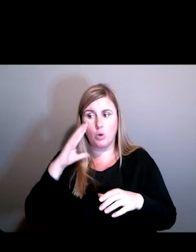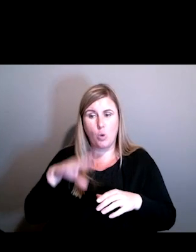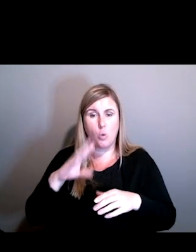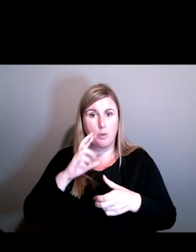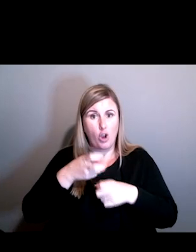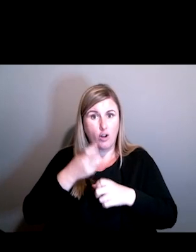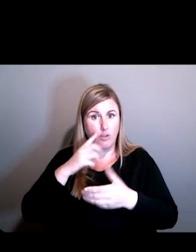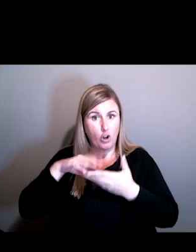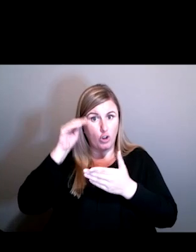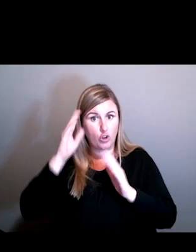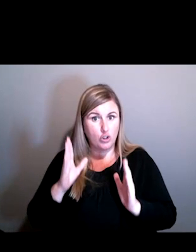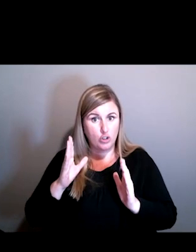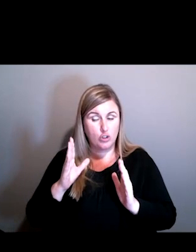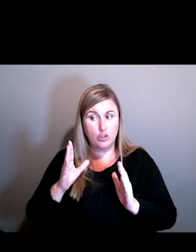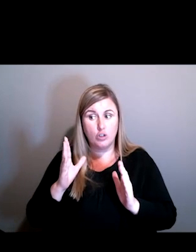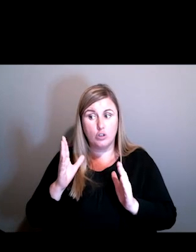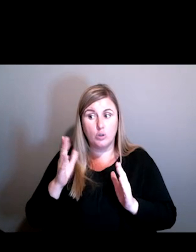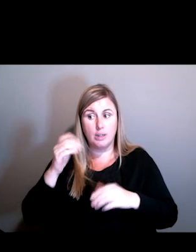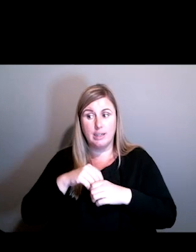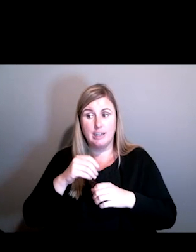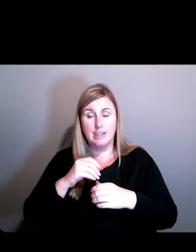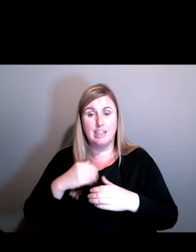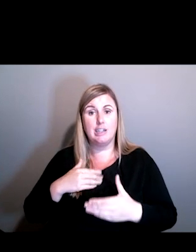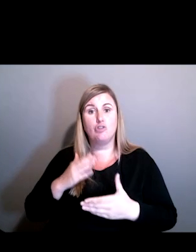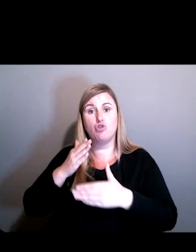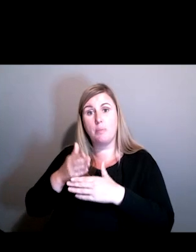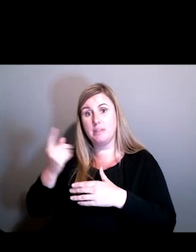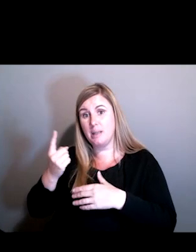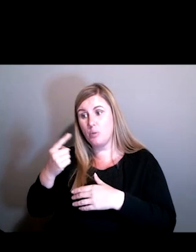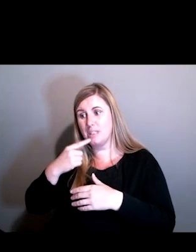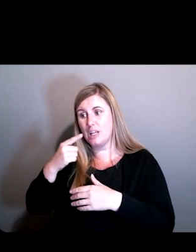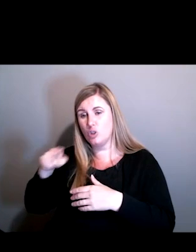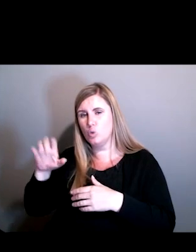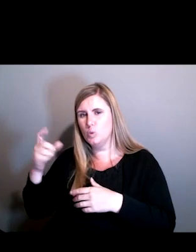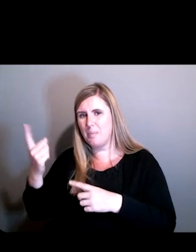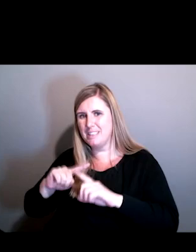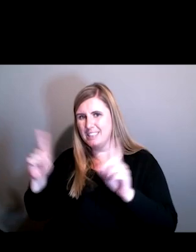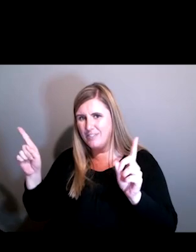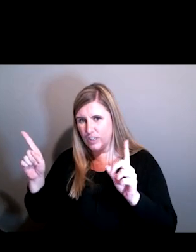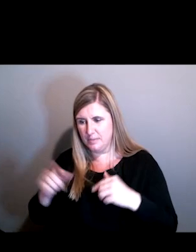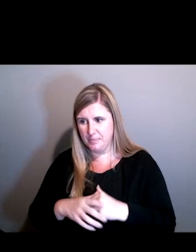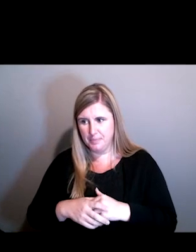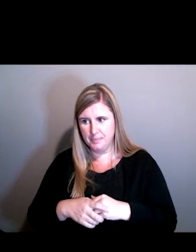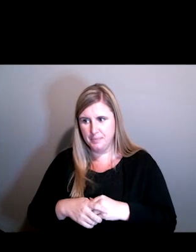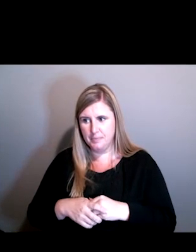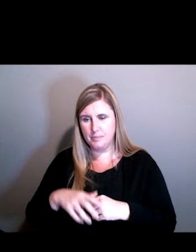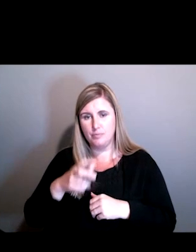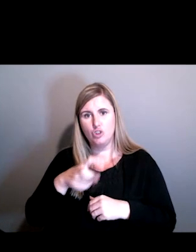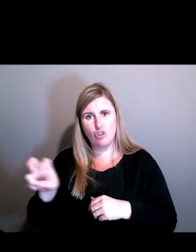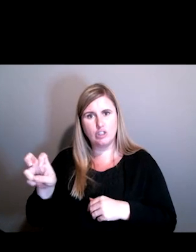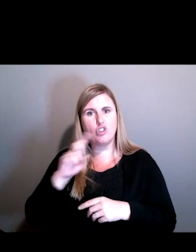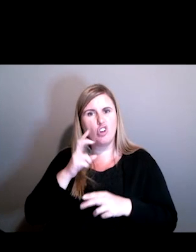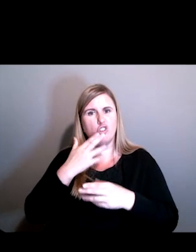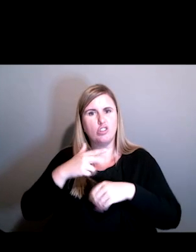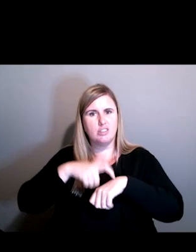and we know it's going to be hard for our learner, so we're interrupting something and we're asking them to do something else. Transitions